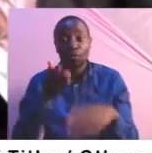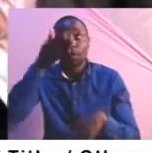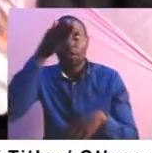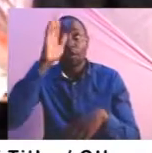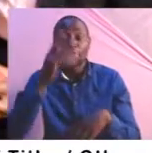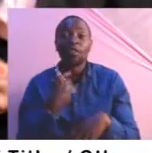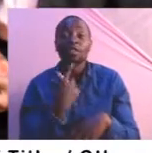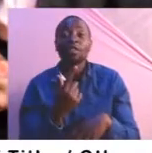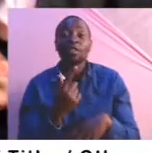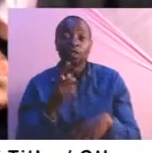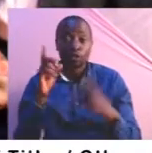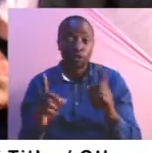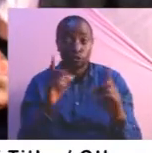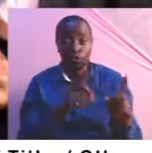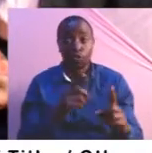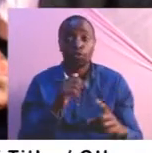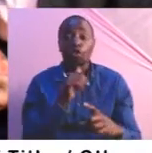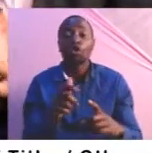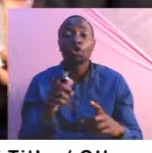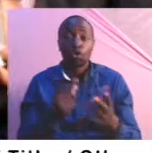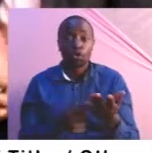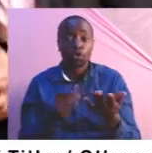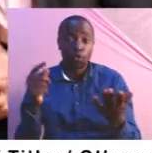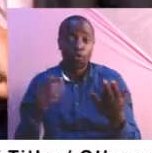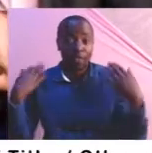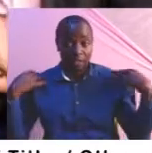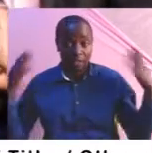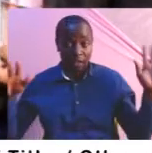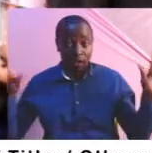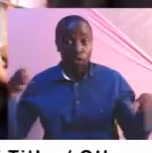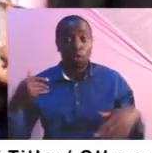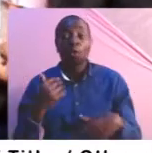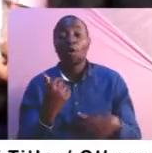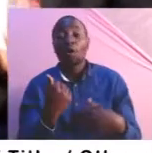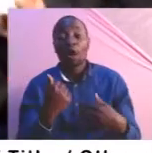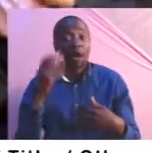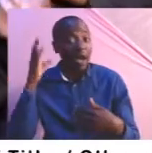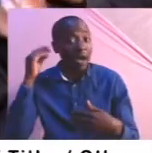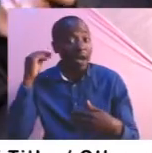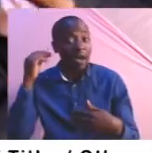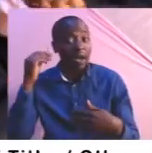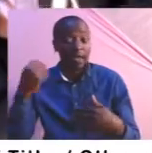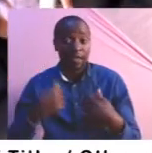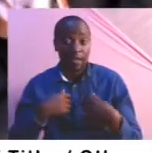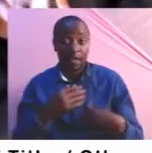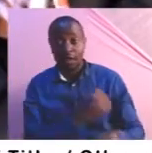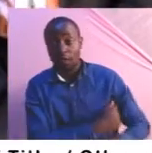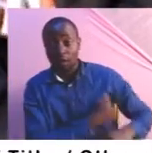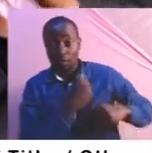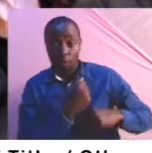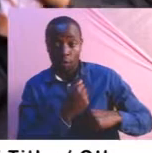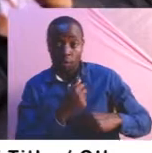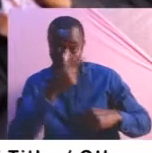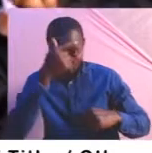that, don't go. Even the angel had, and they took sword because they have the authority from God. They